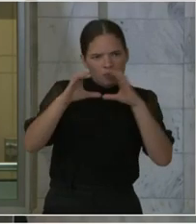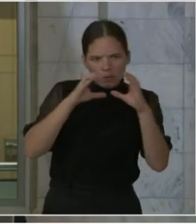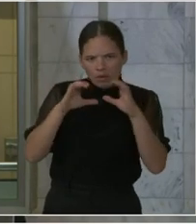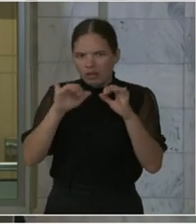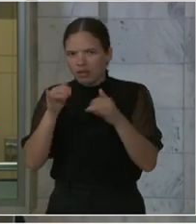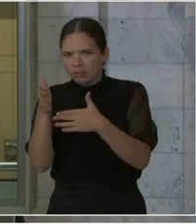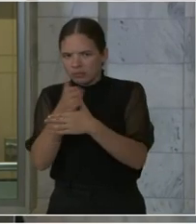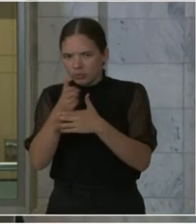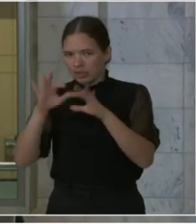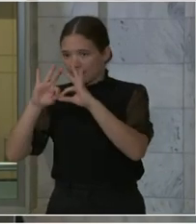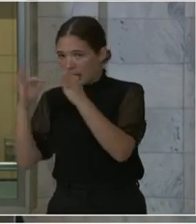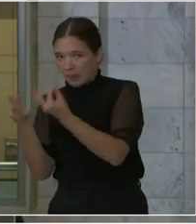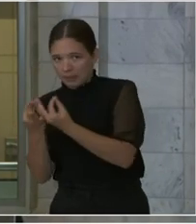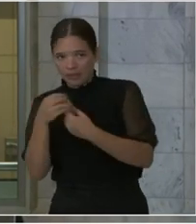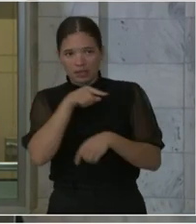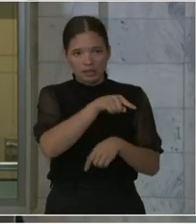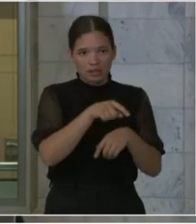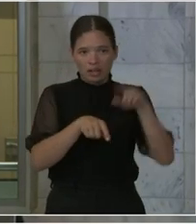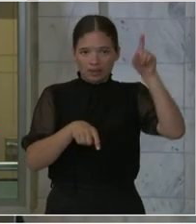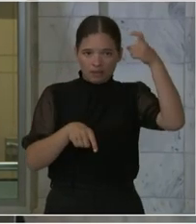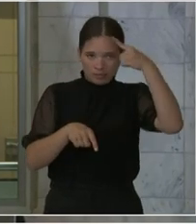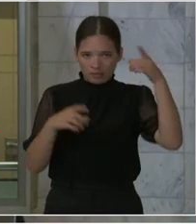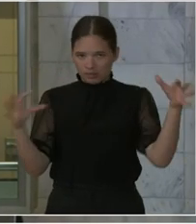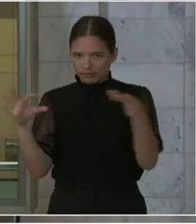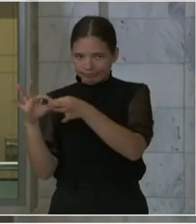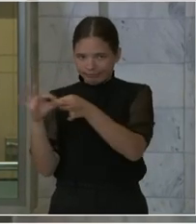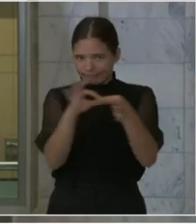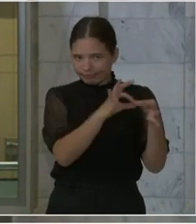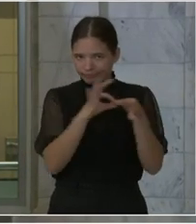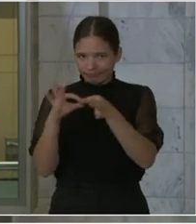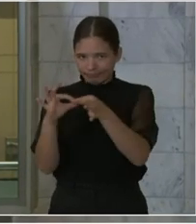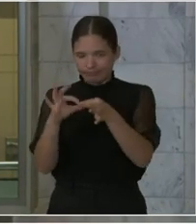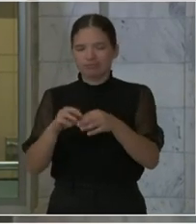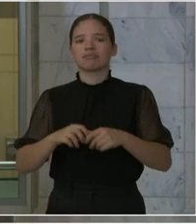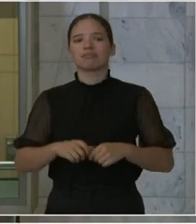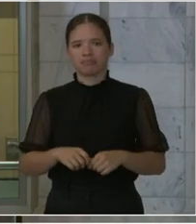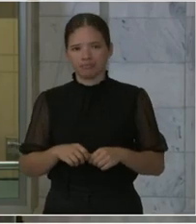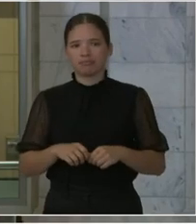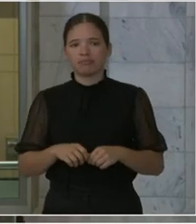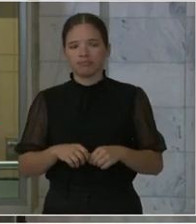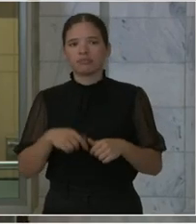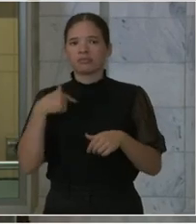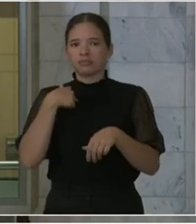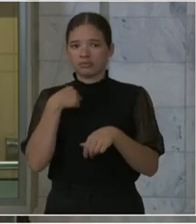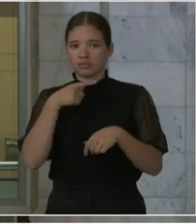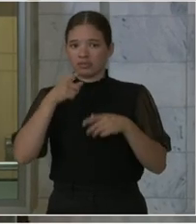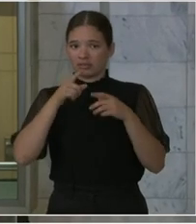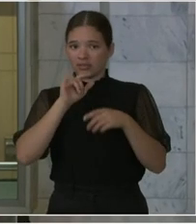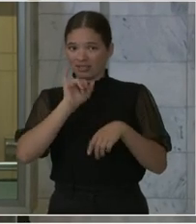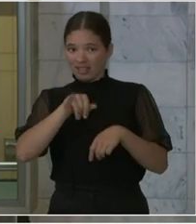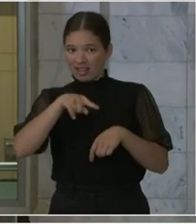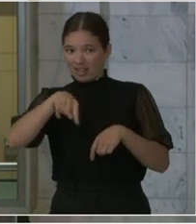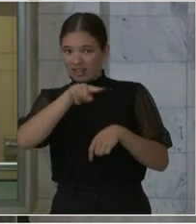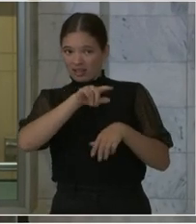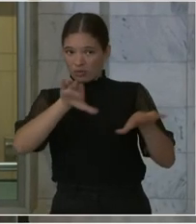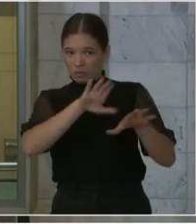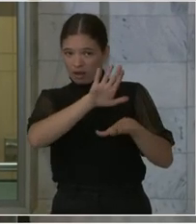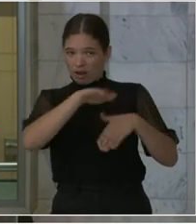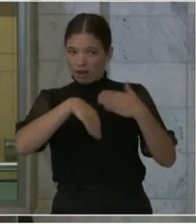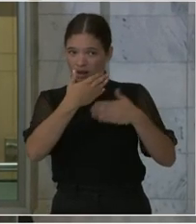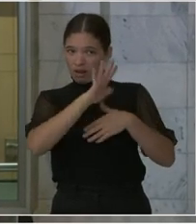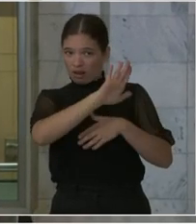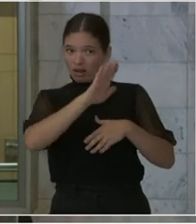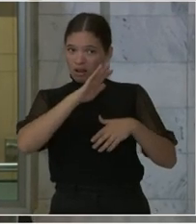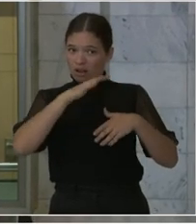we call on them to do a lot, and we know when they get it right, it's right for our kids. I also want